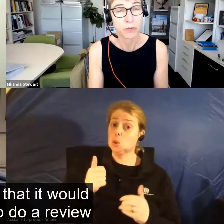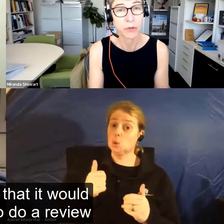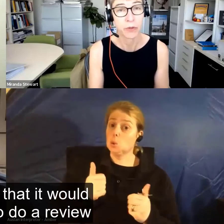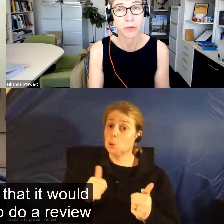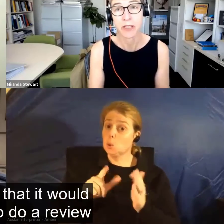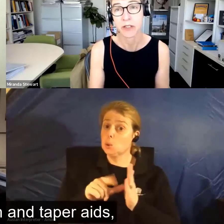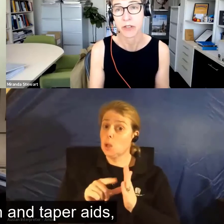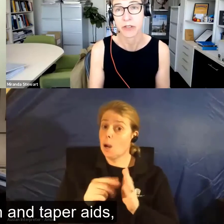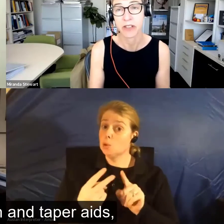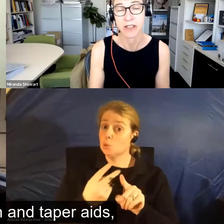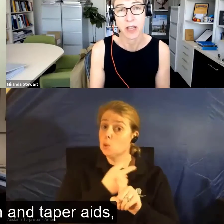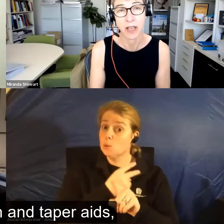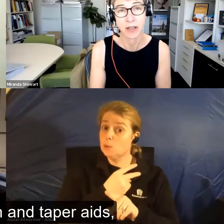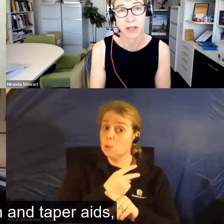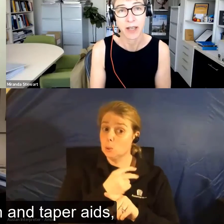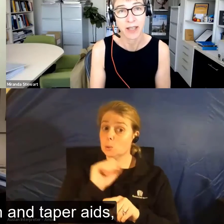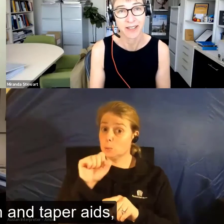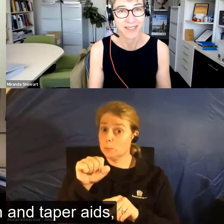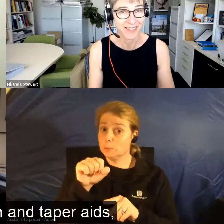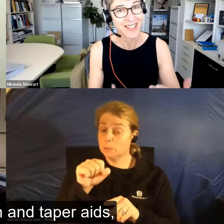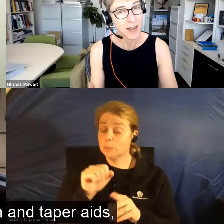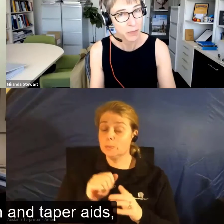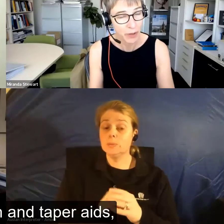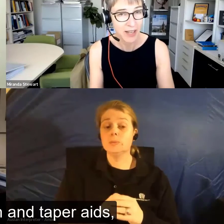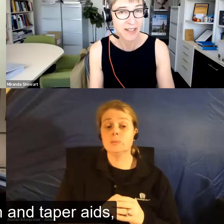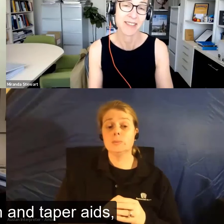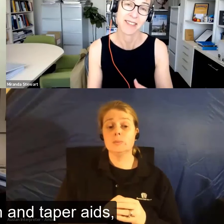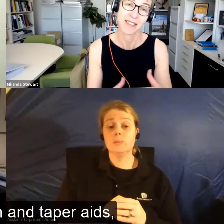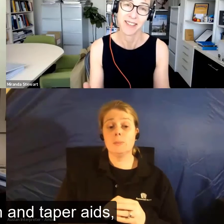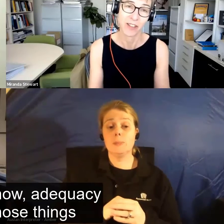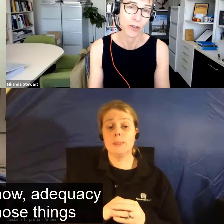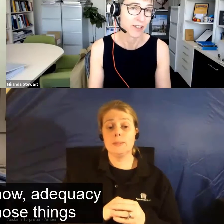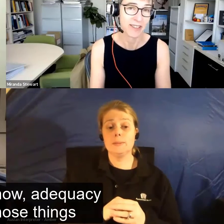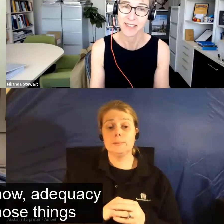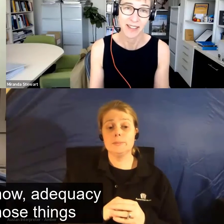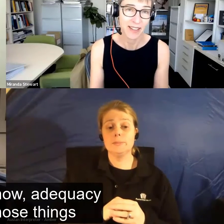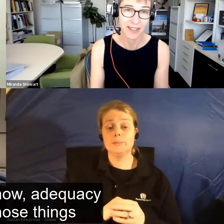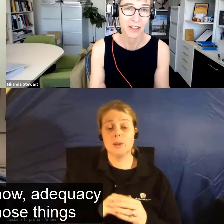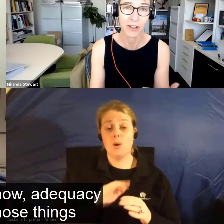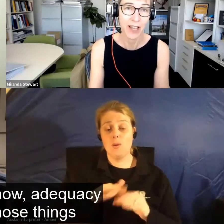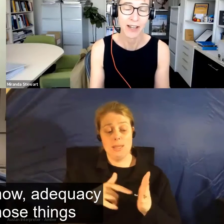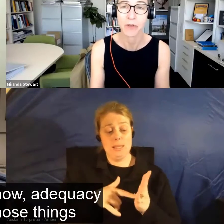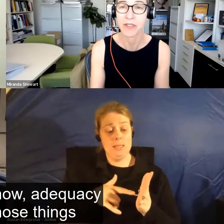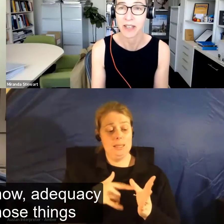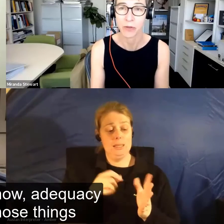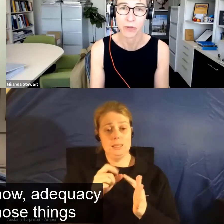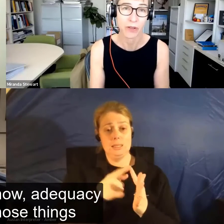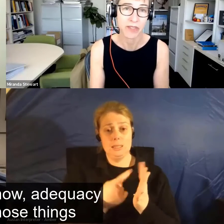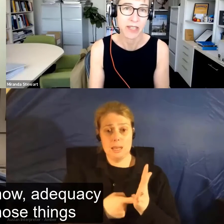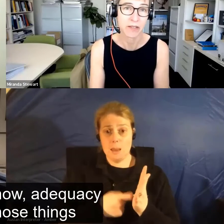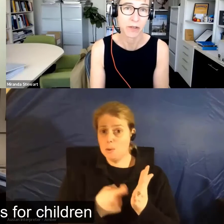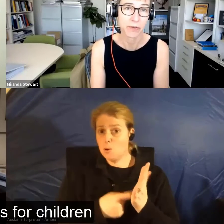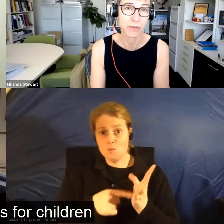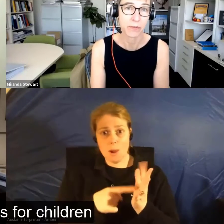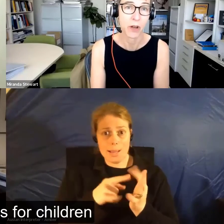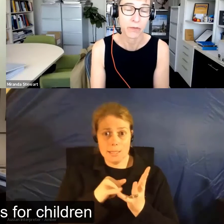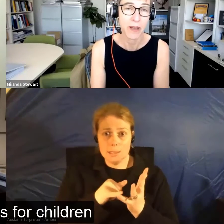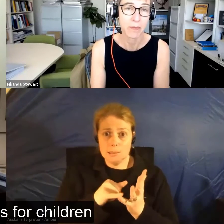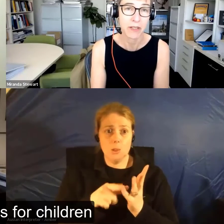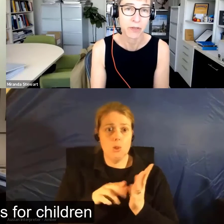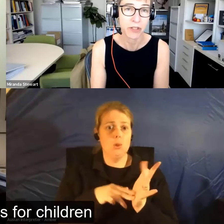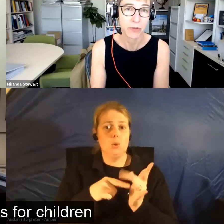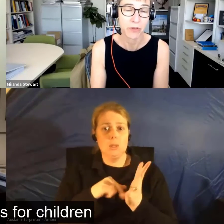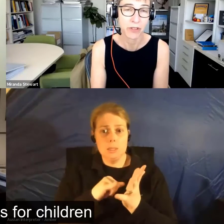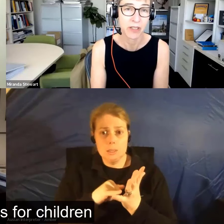do a review into the design and taper rates, units, adequacy and all those things